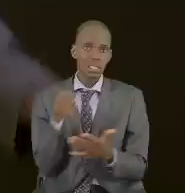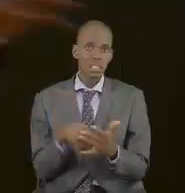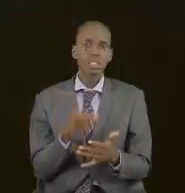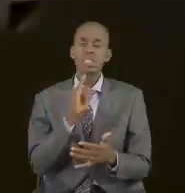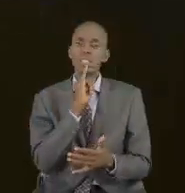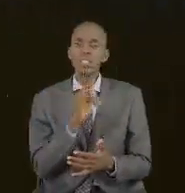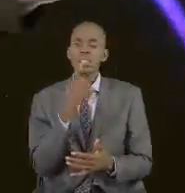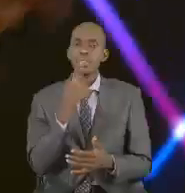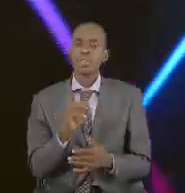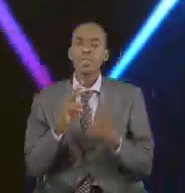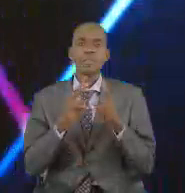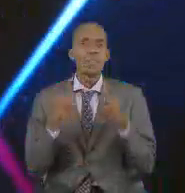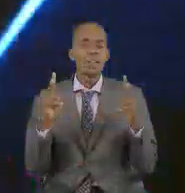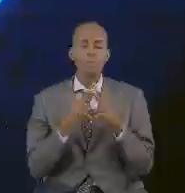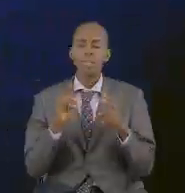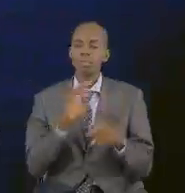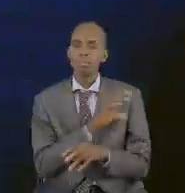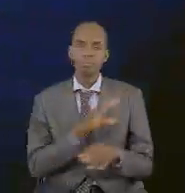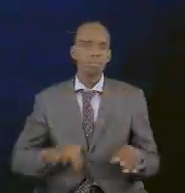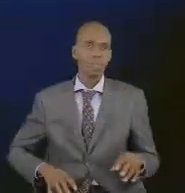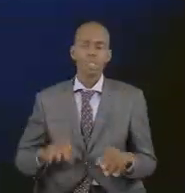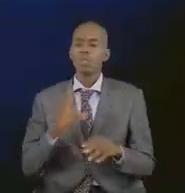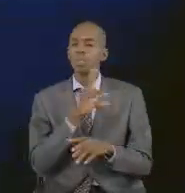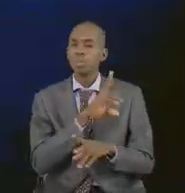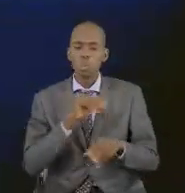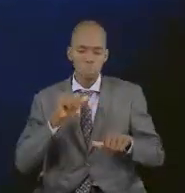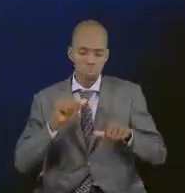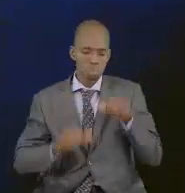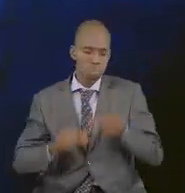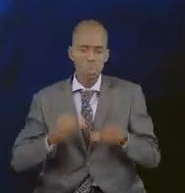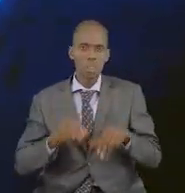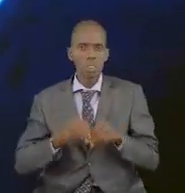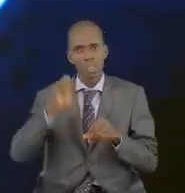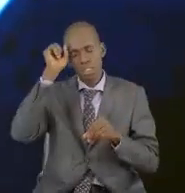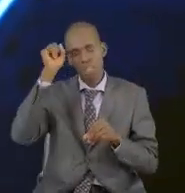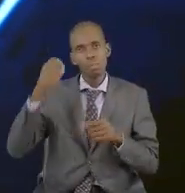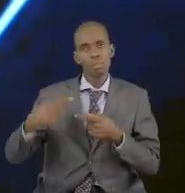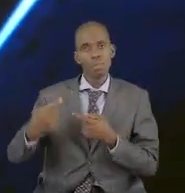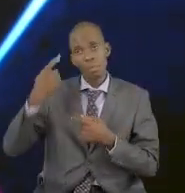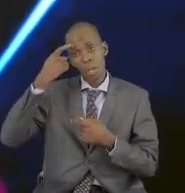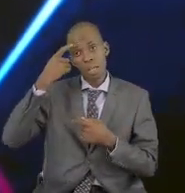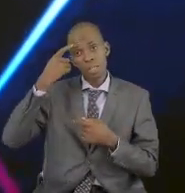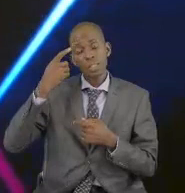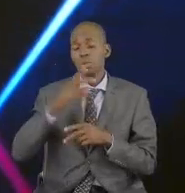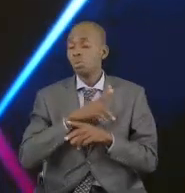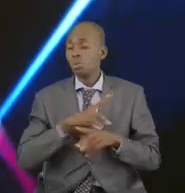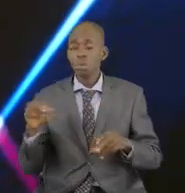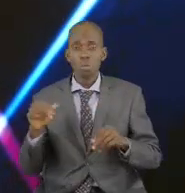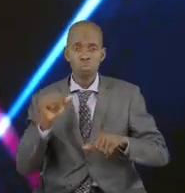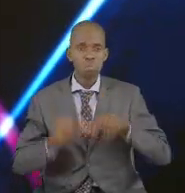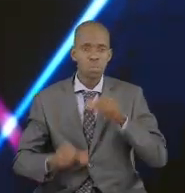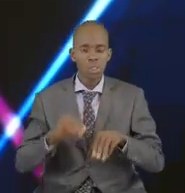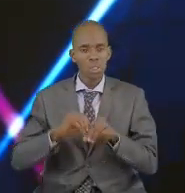Christ. No shadow of doubt in his mind, no shadow of doubt in his presentation. He was telling